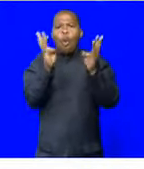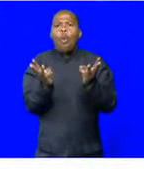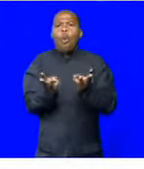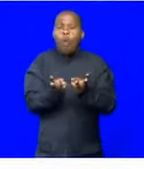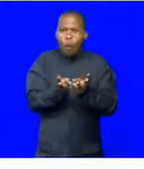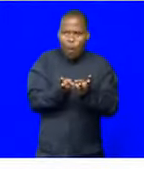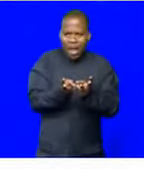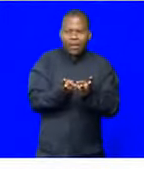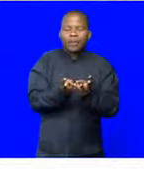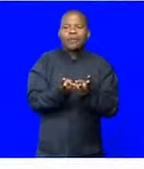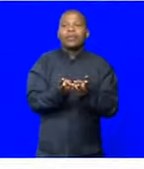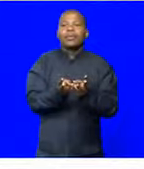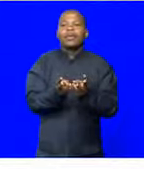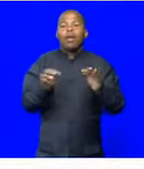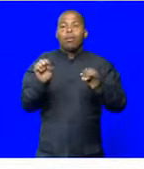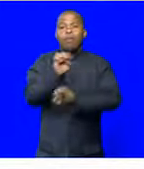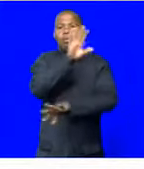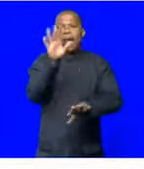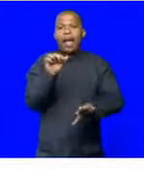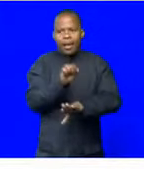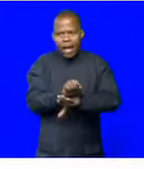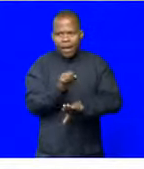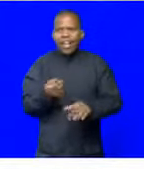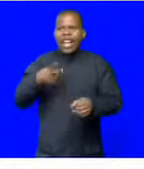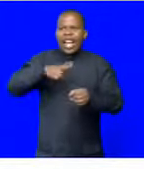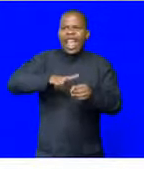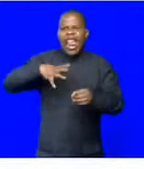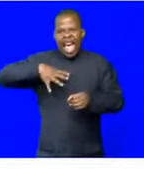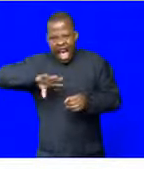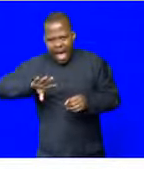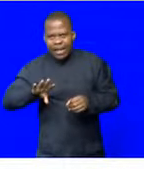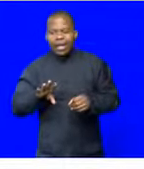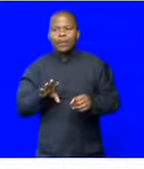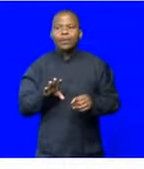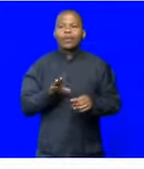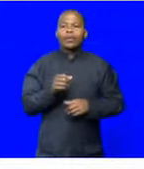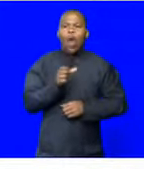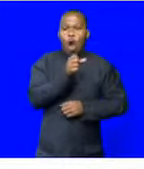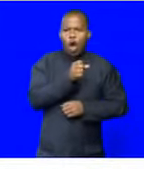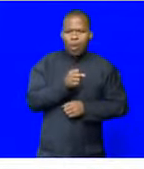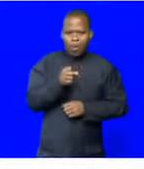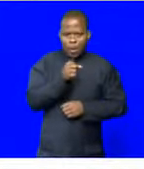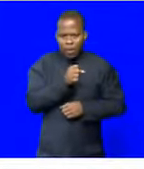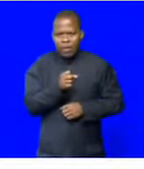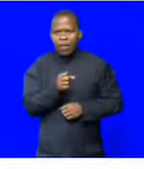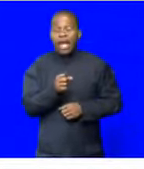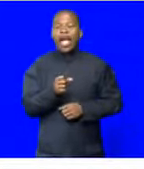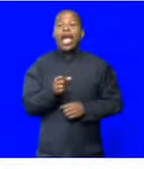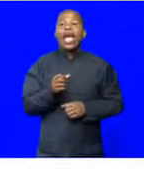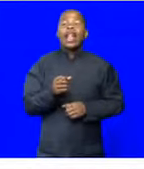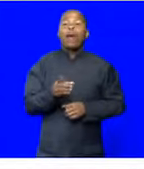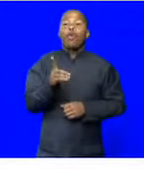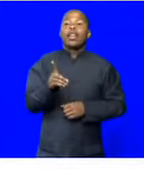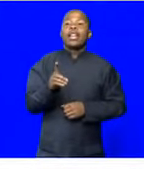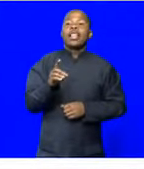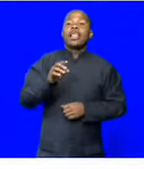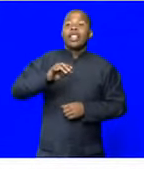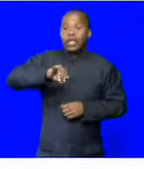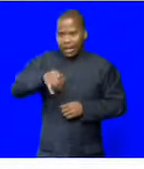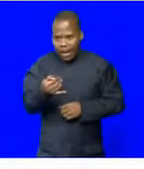Swati artists to the rest of the world. Ahlabeleli nebadlali betingoma DJs